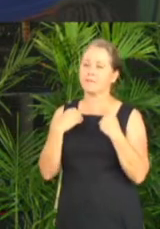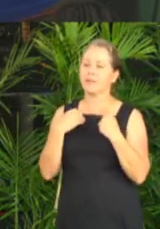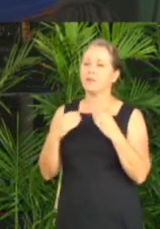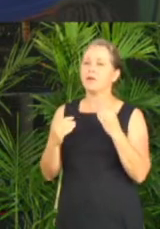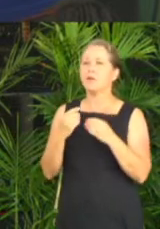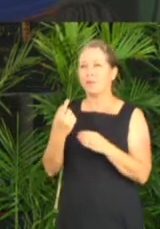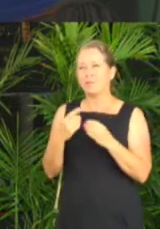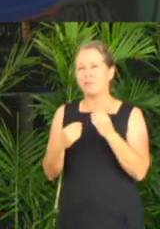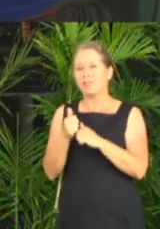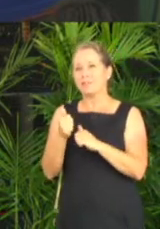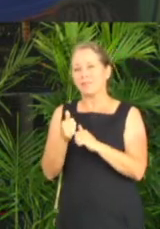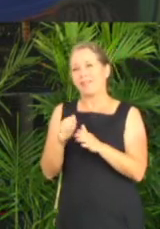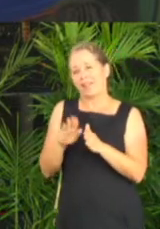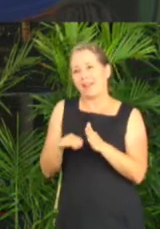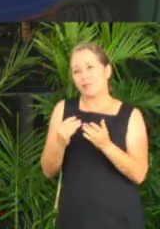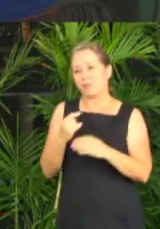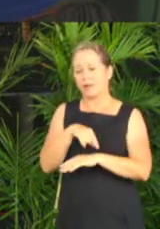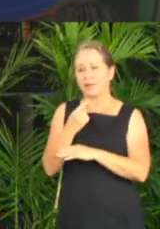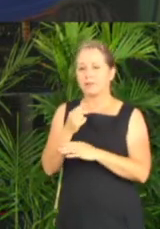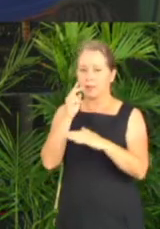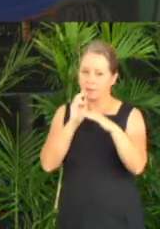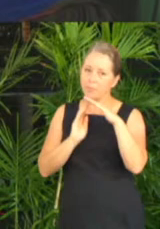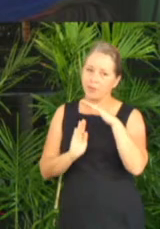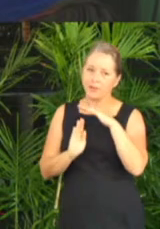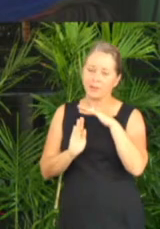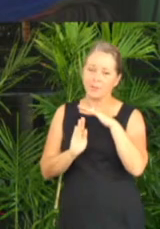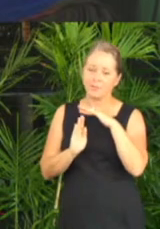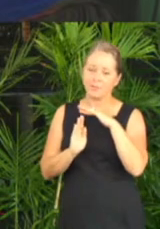most lacking today, is humility.